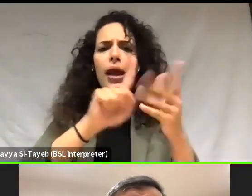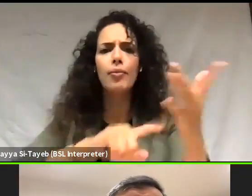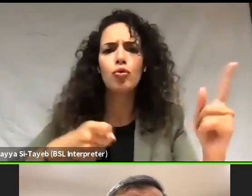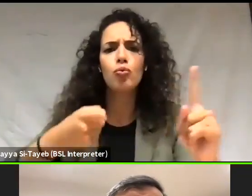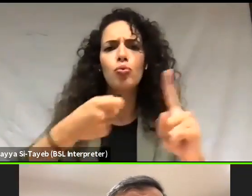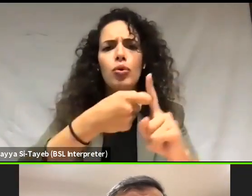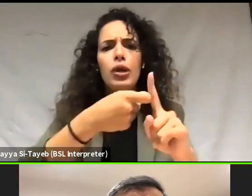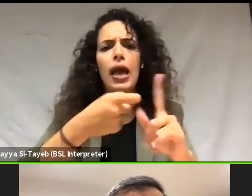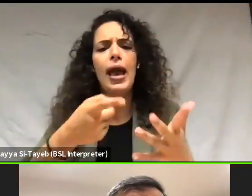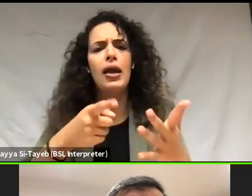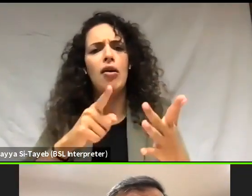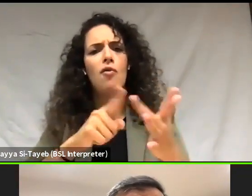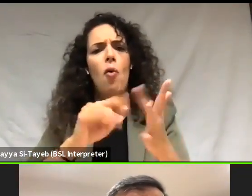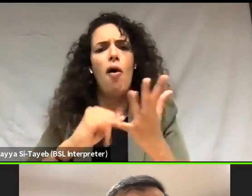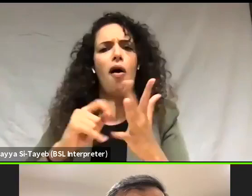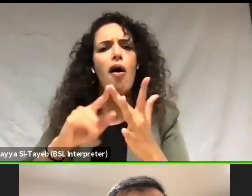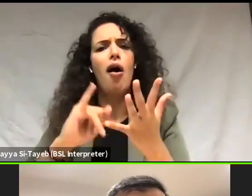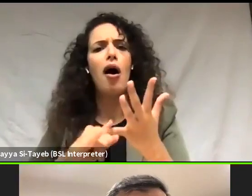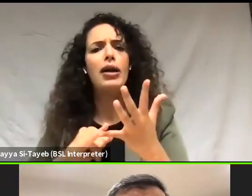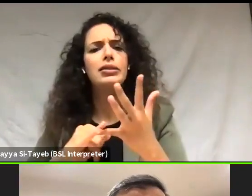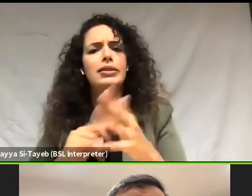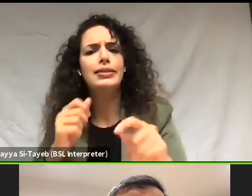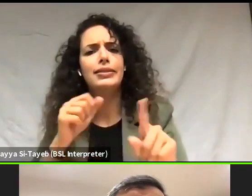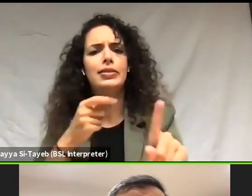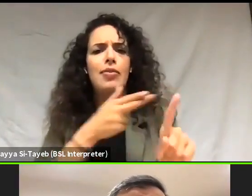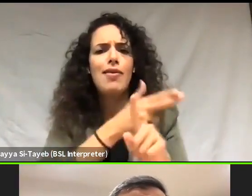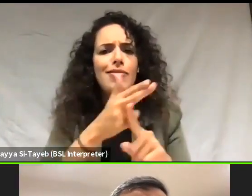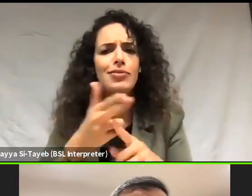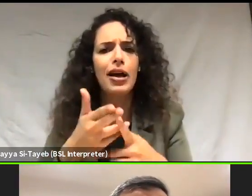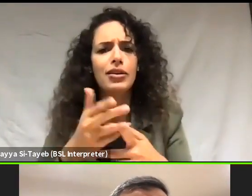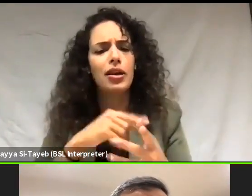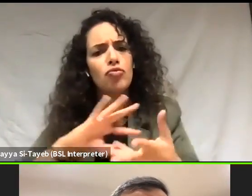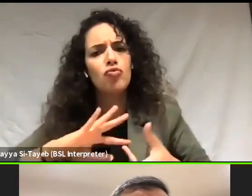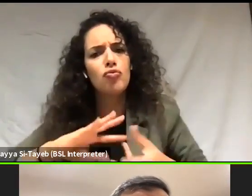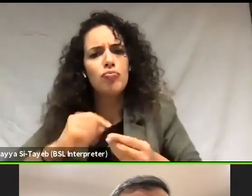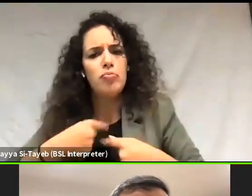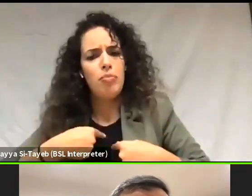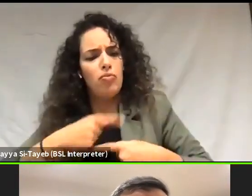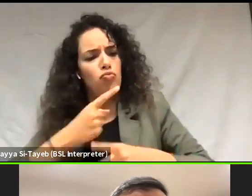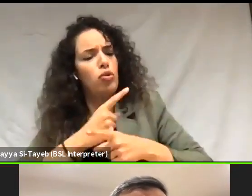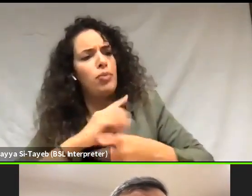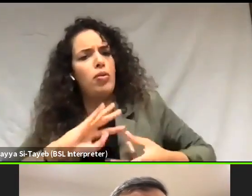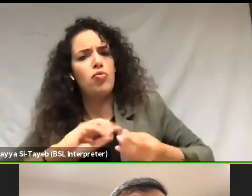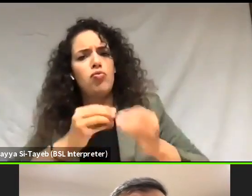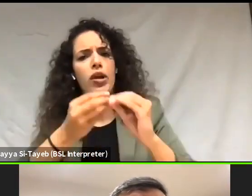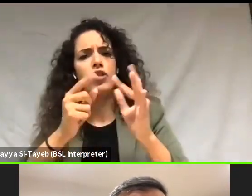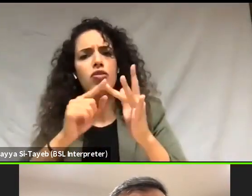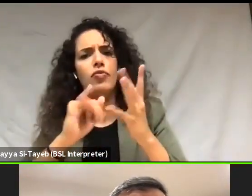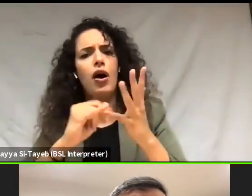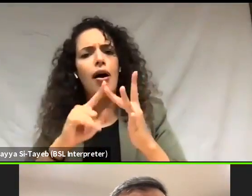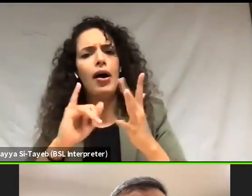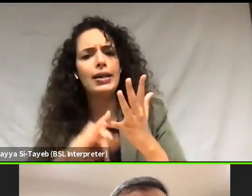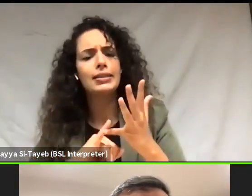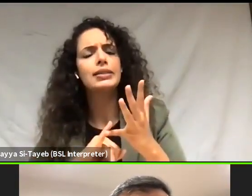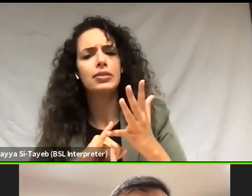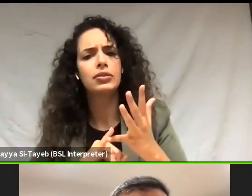establishment and the creation of ISIS, and they as well